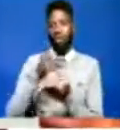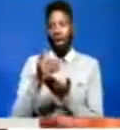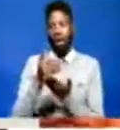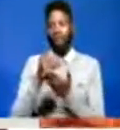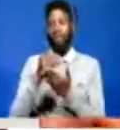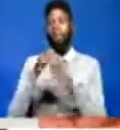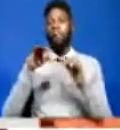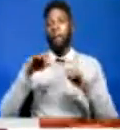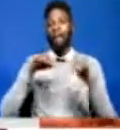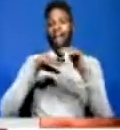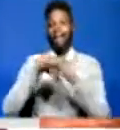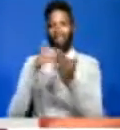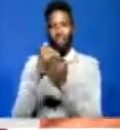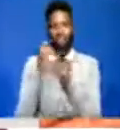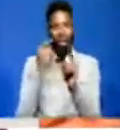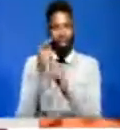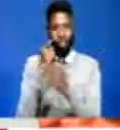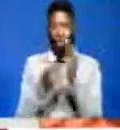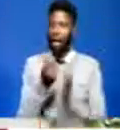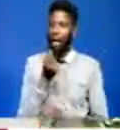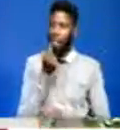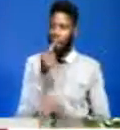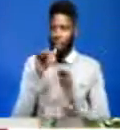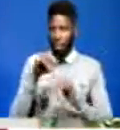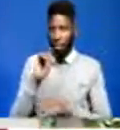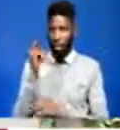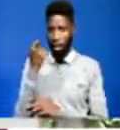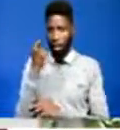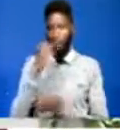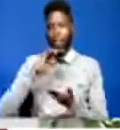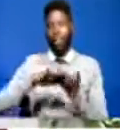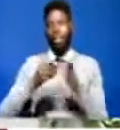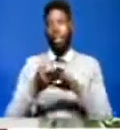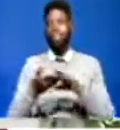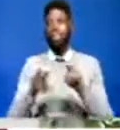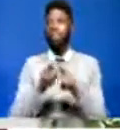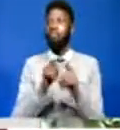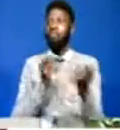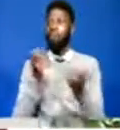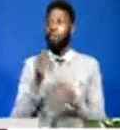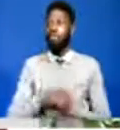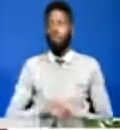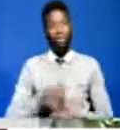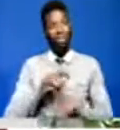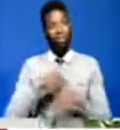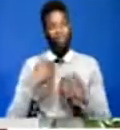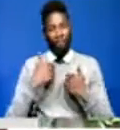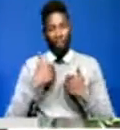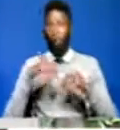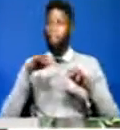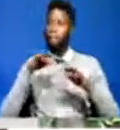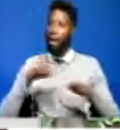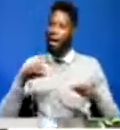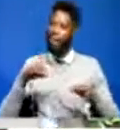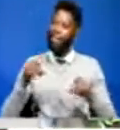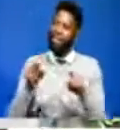steps up efforts to commercialize groundnut farming in Kenya. So once they are able to have a market and a consistent market, and our aim